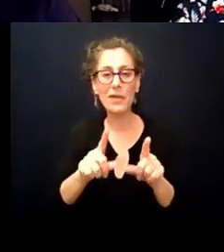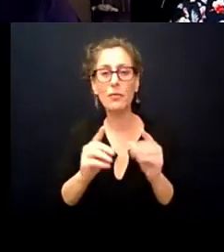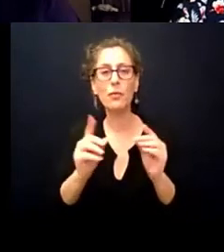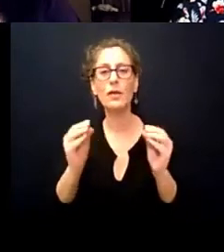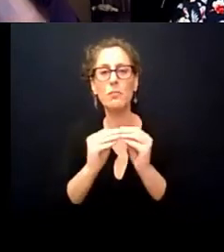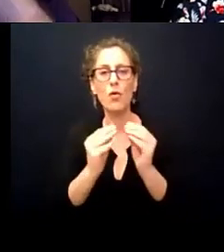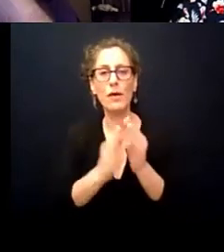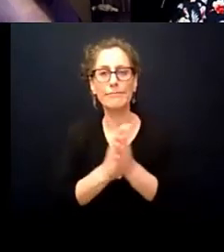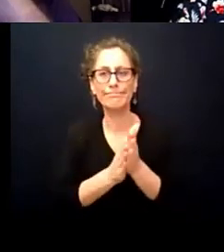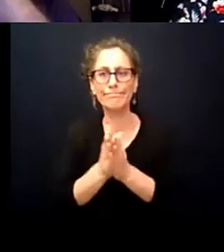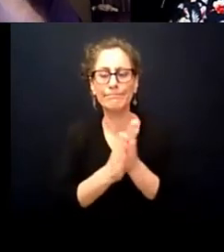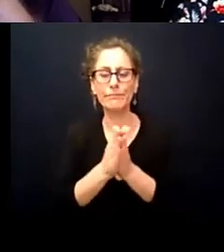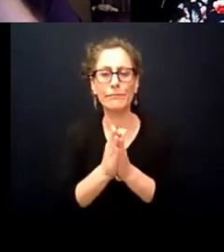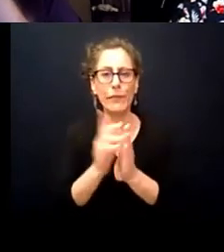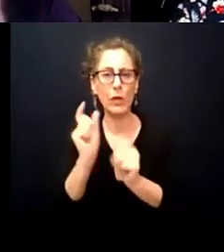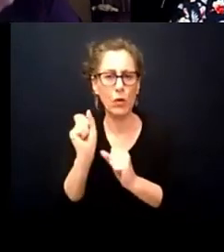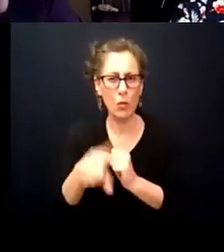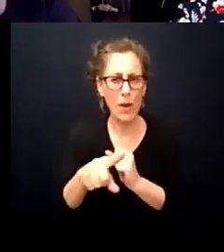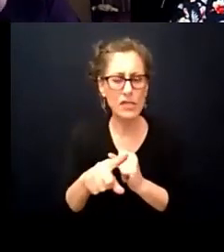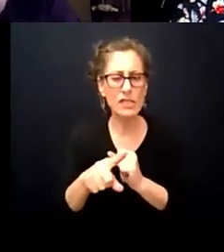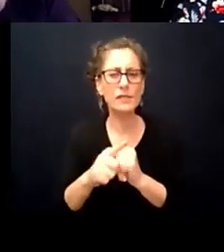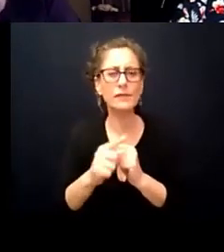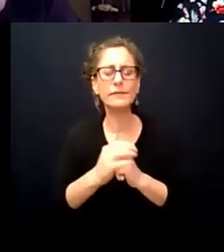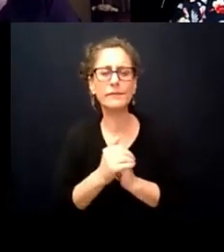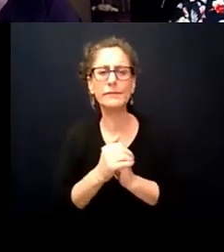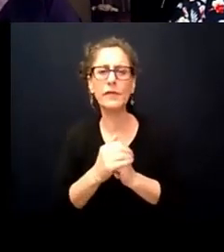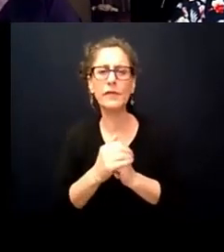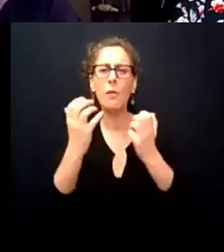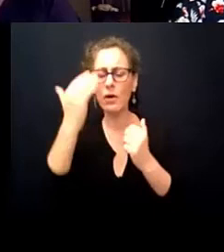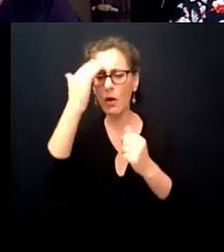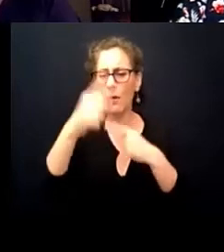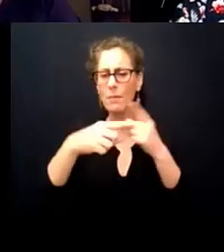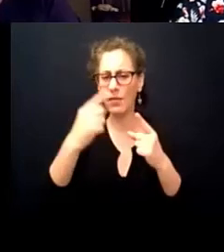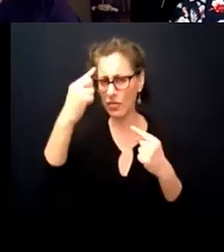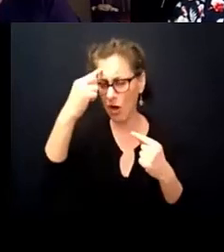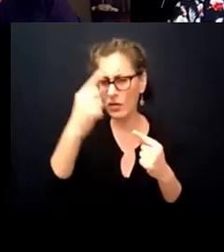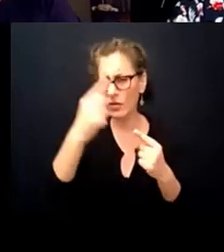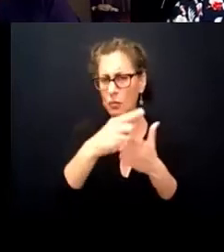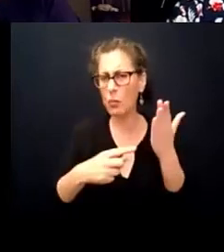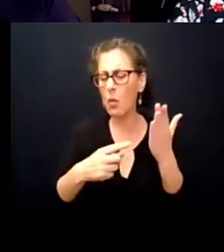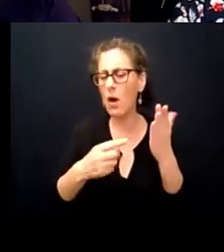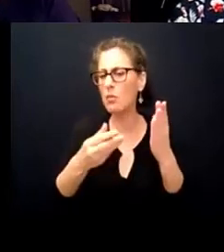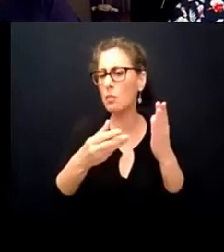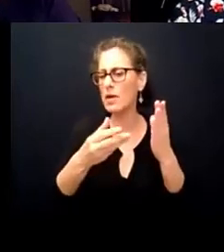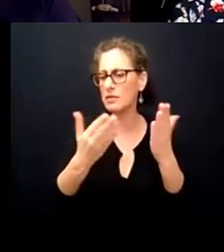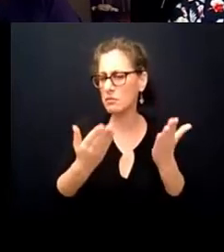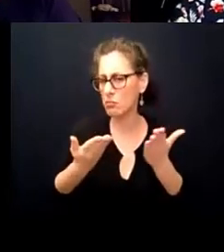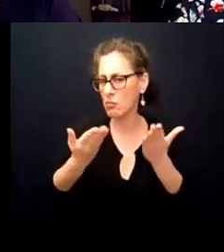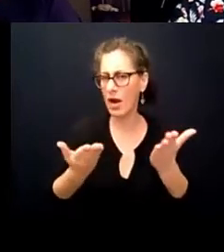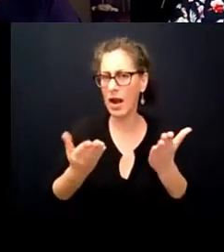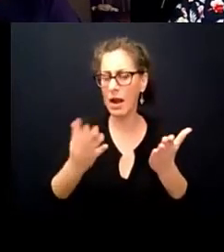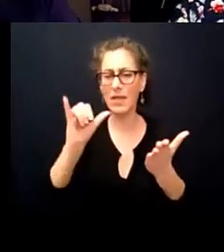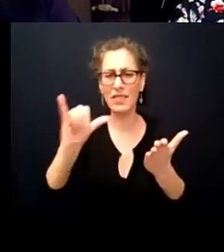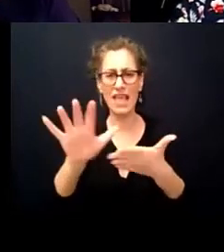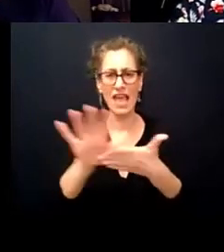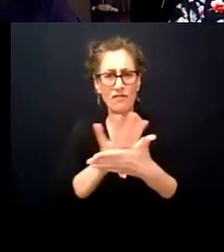question. I guess in all the thoughts of this and what was raised by the documentary, which I really,